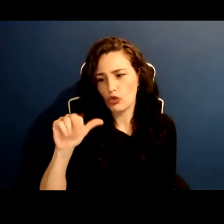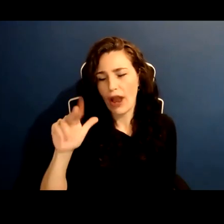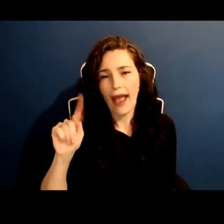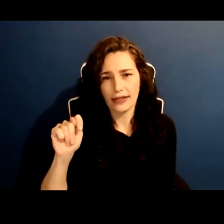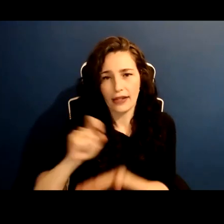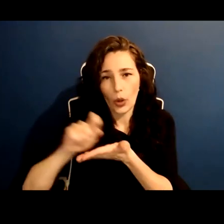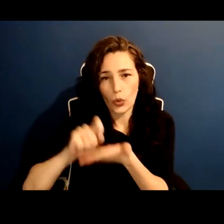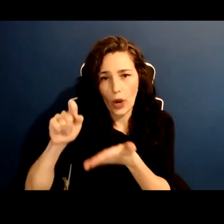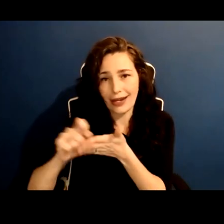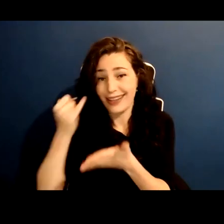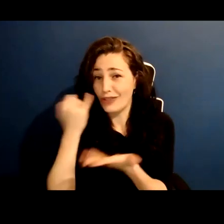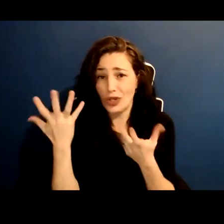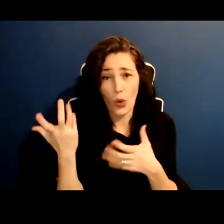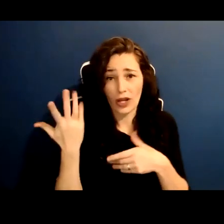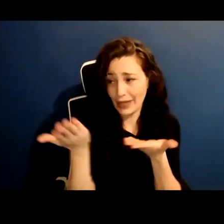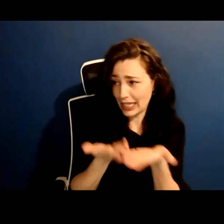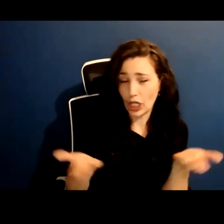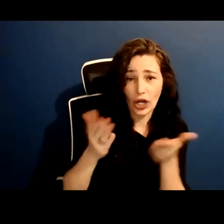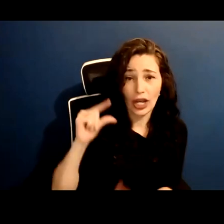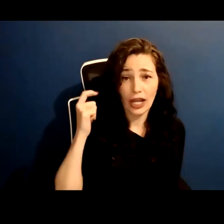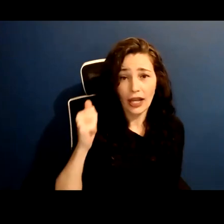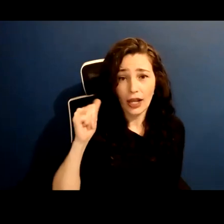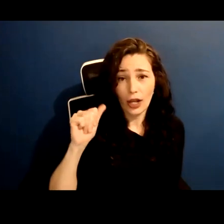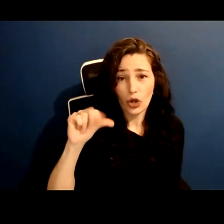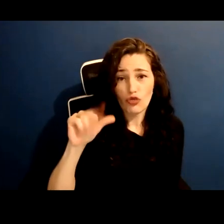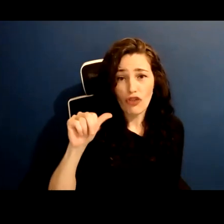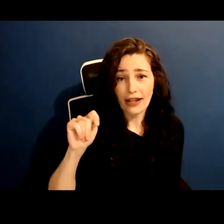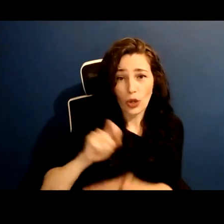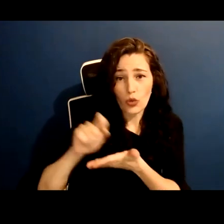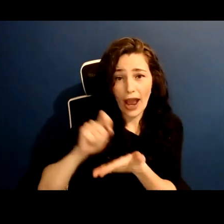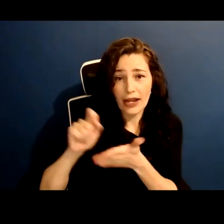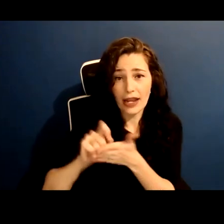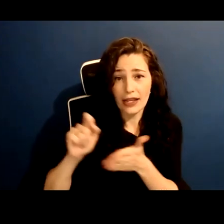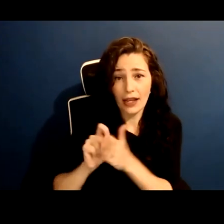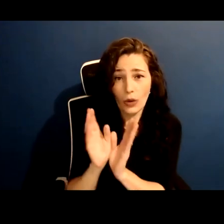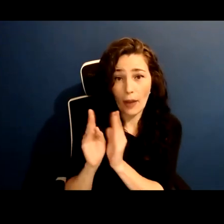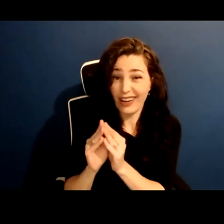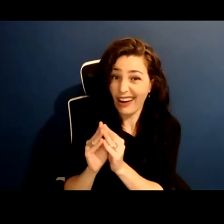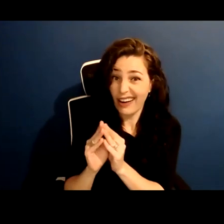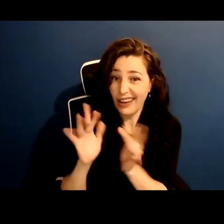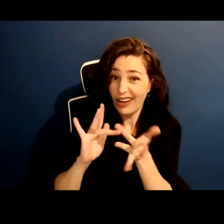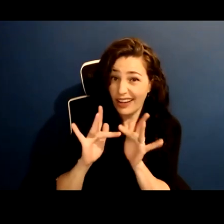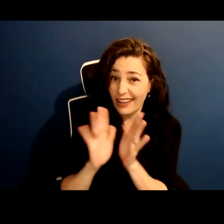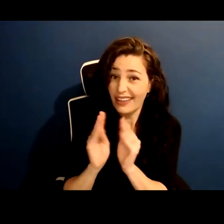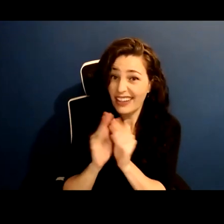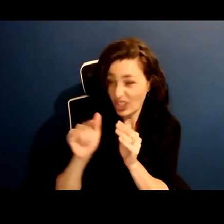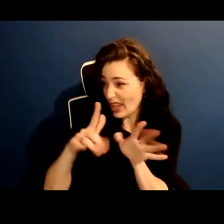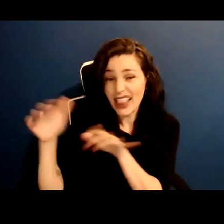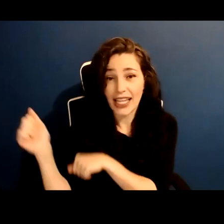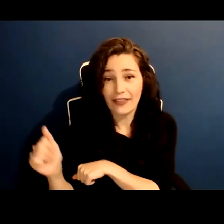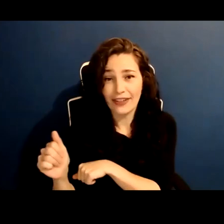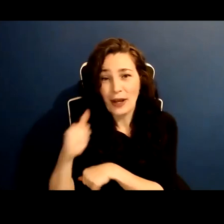grant writing webinar, this is your chance to leave. Do you remember when we used to fly and people would